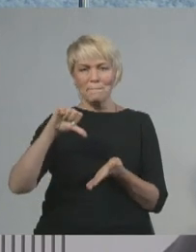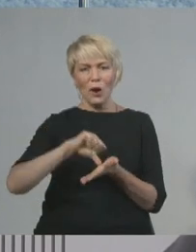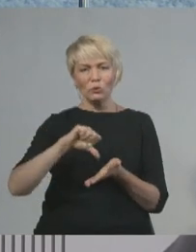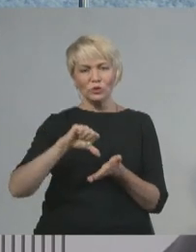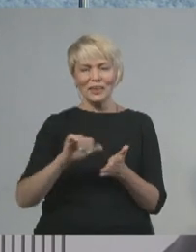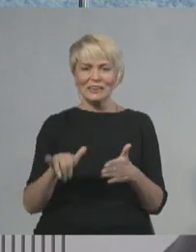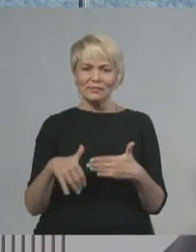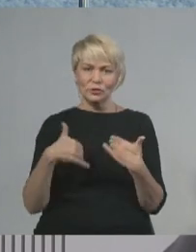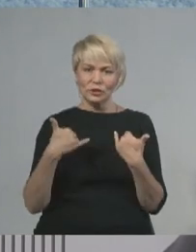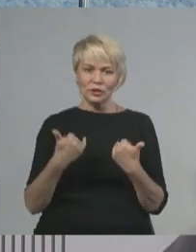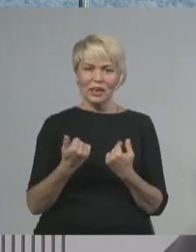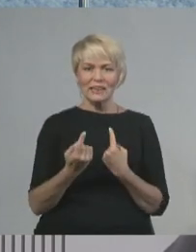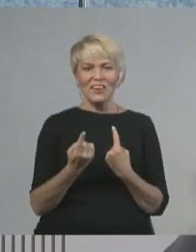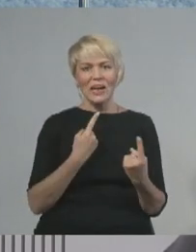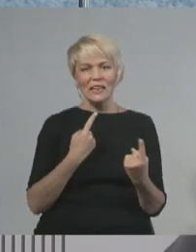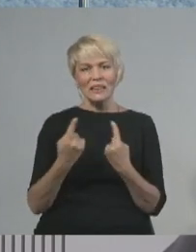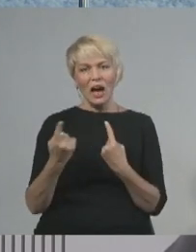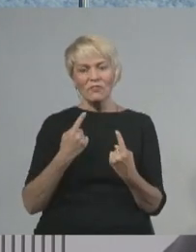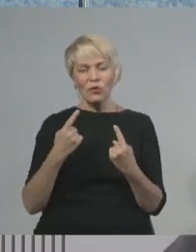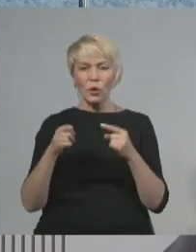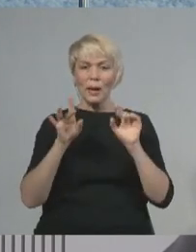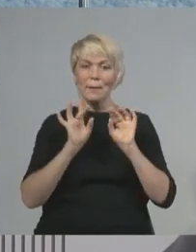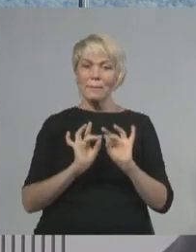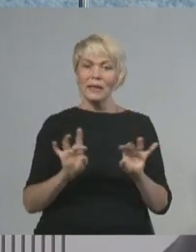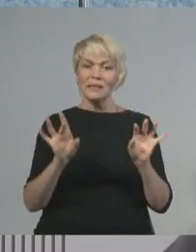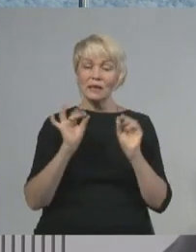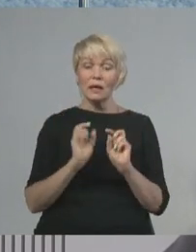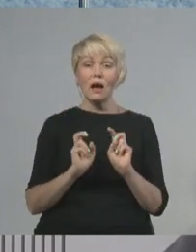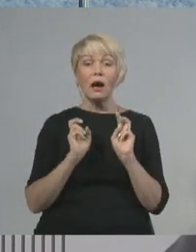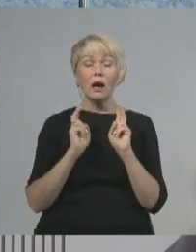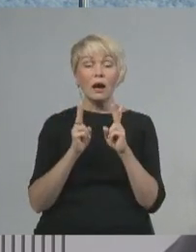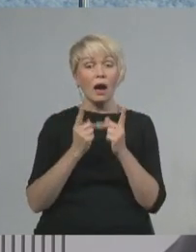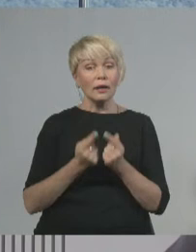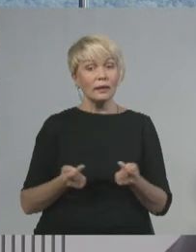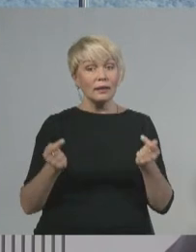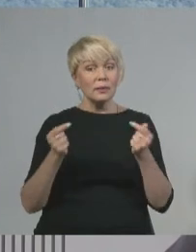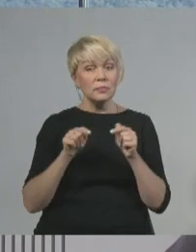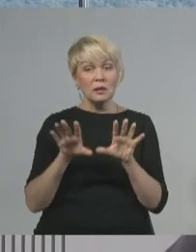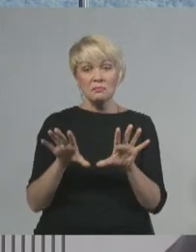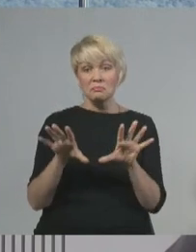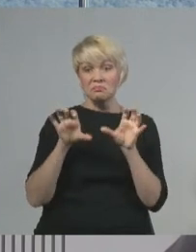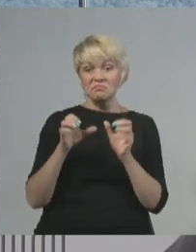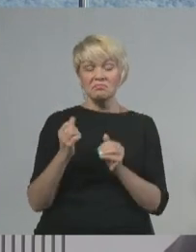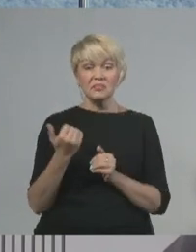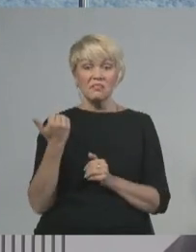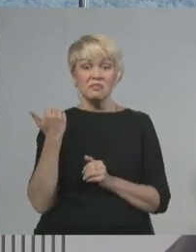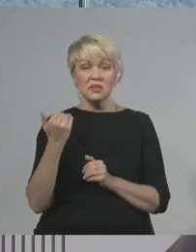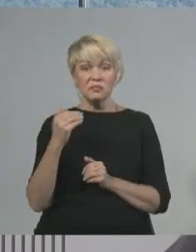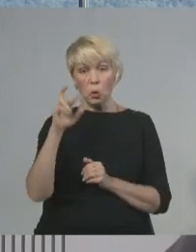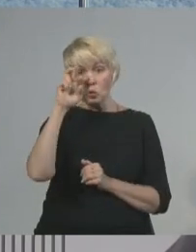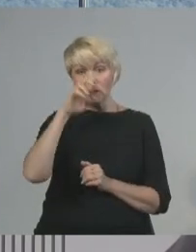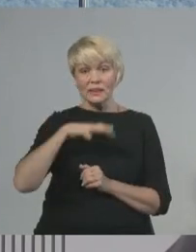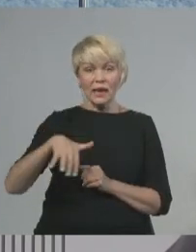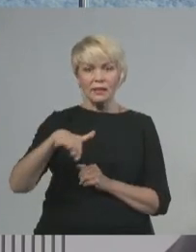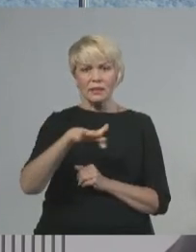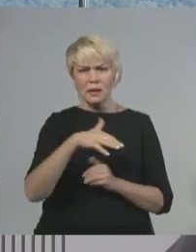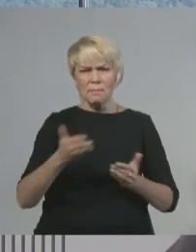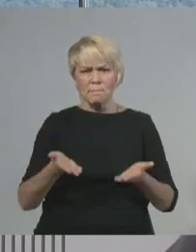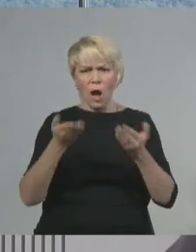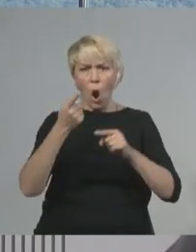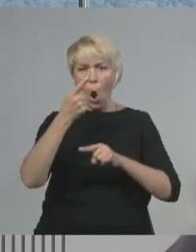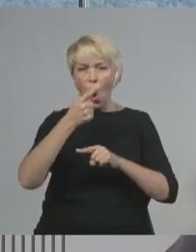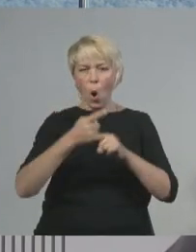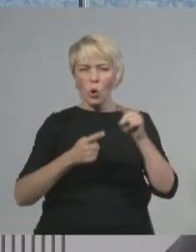to participate in this dialogue in this conversation and share your